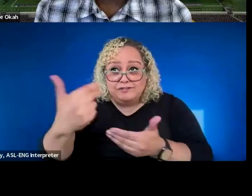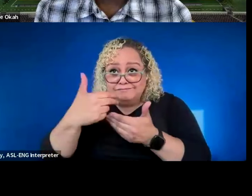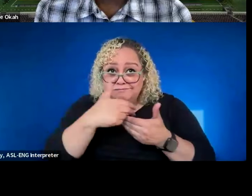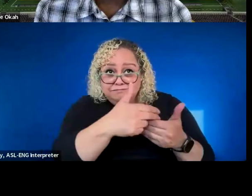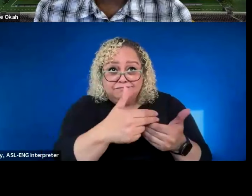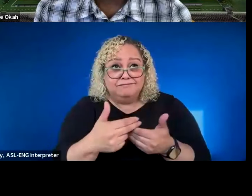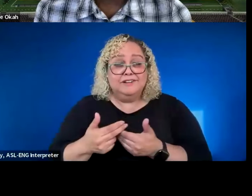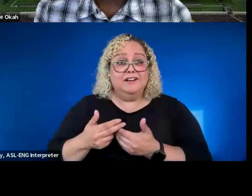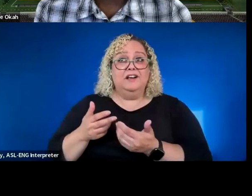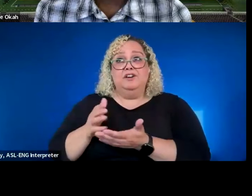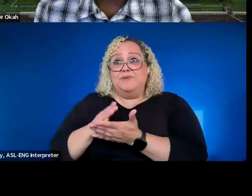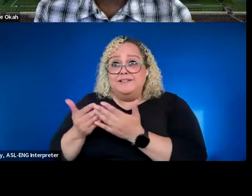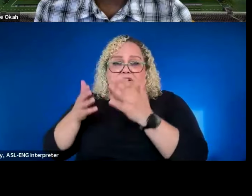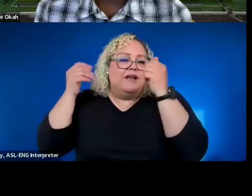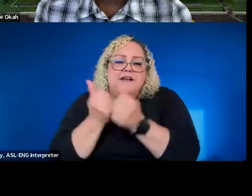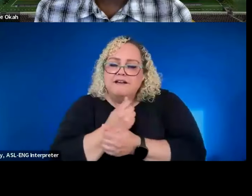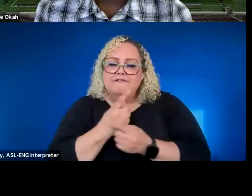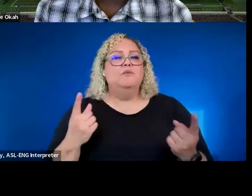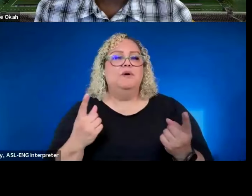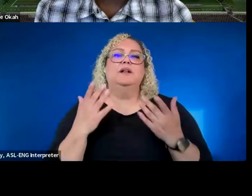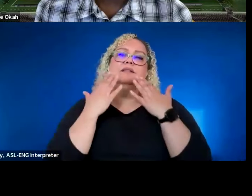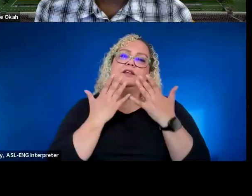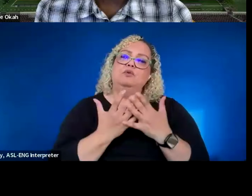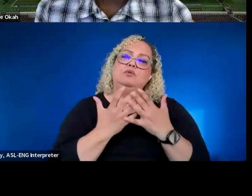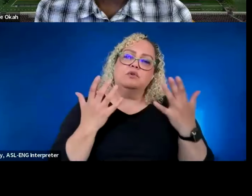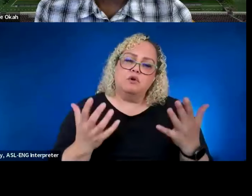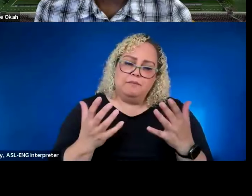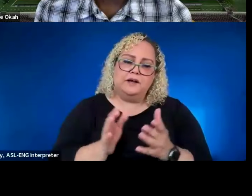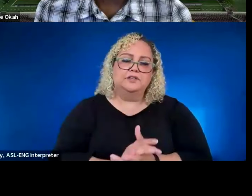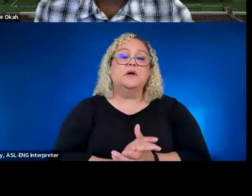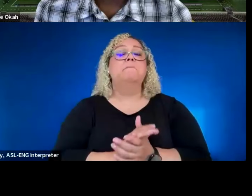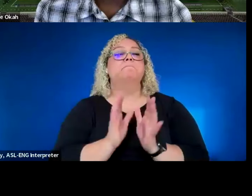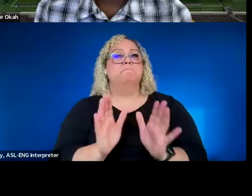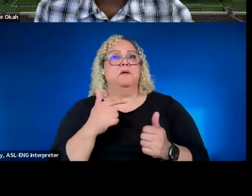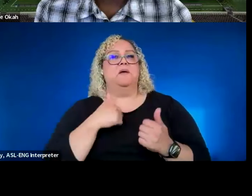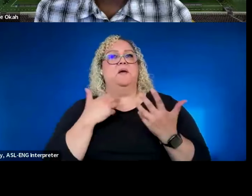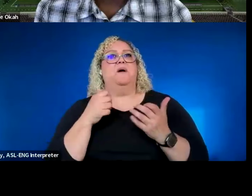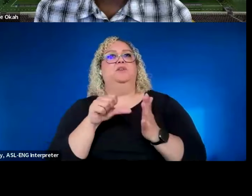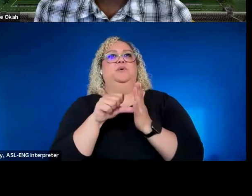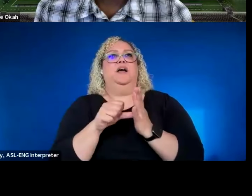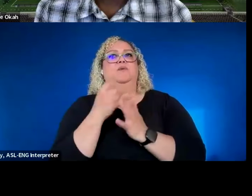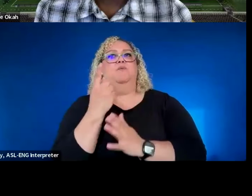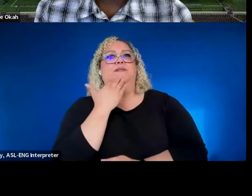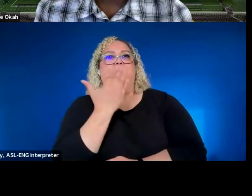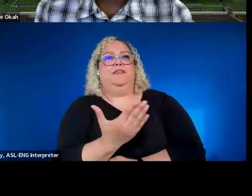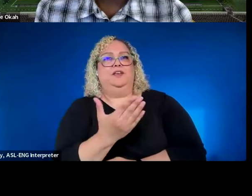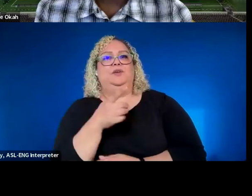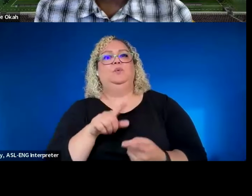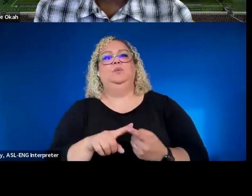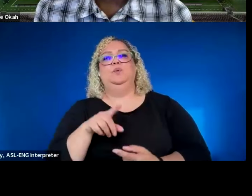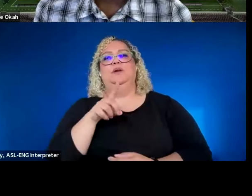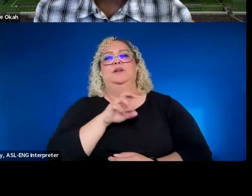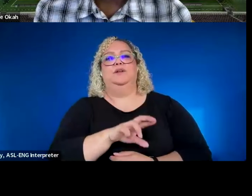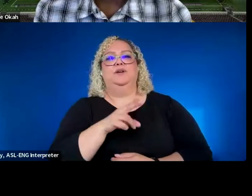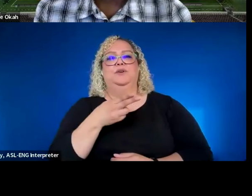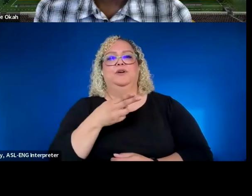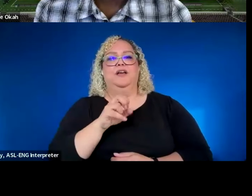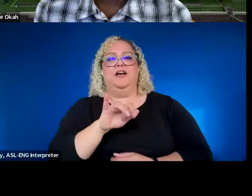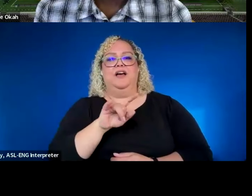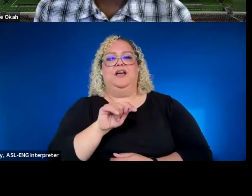translators, everyone, thank you so much. But I really want to highlight a thank you to Dr. Heitman. So when we talk